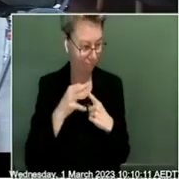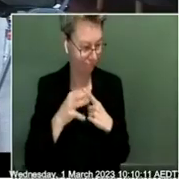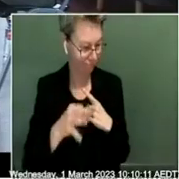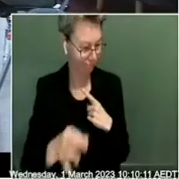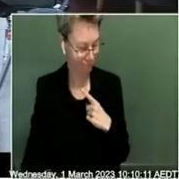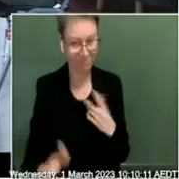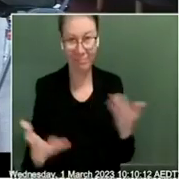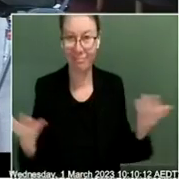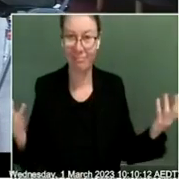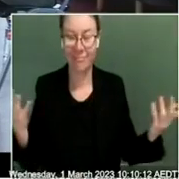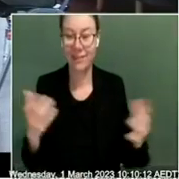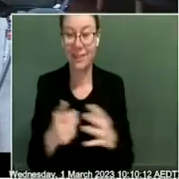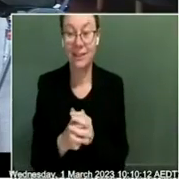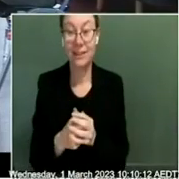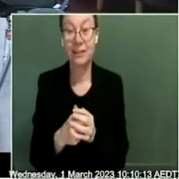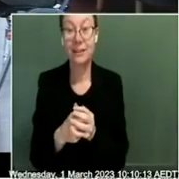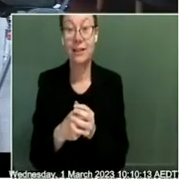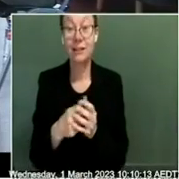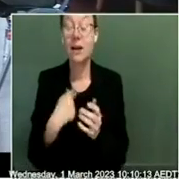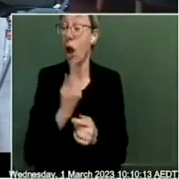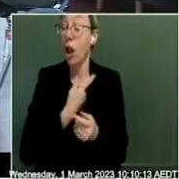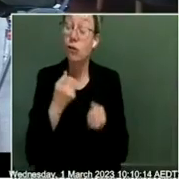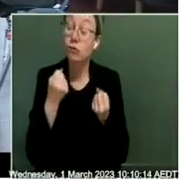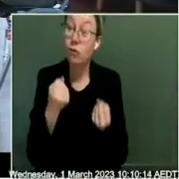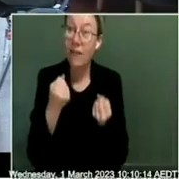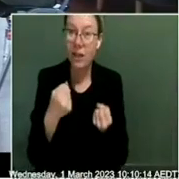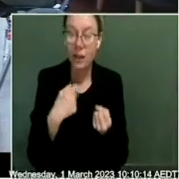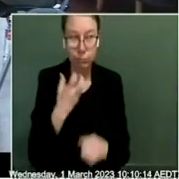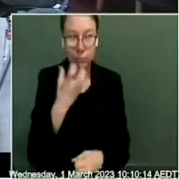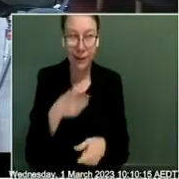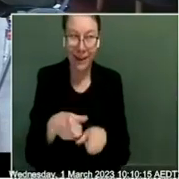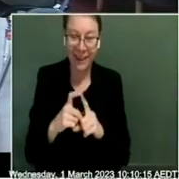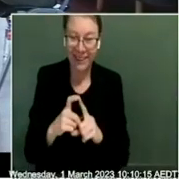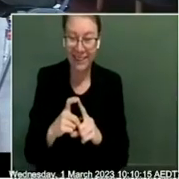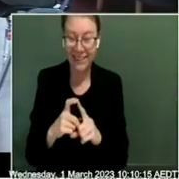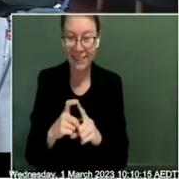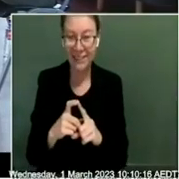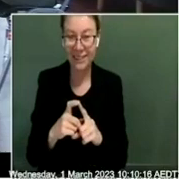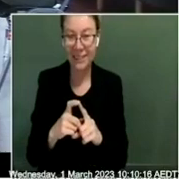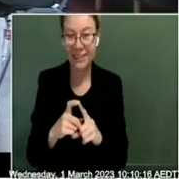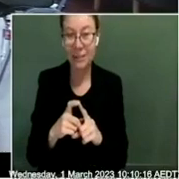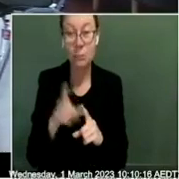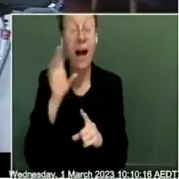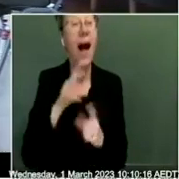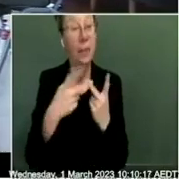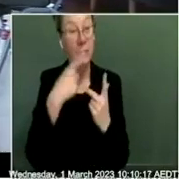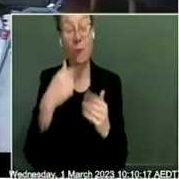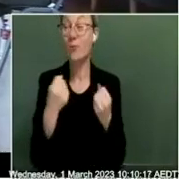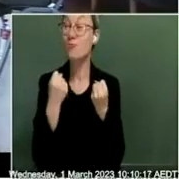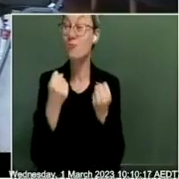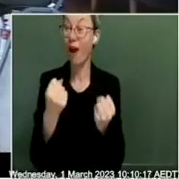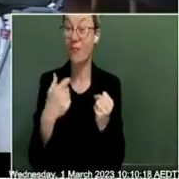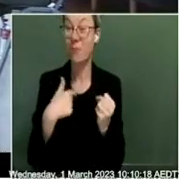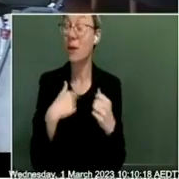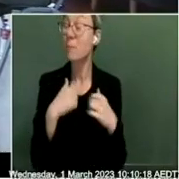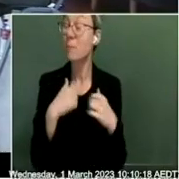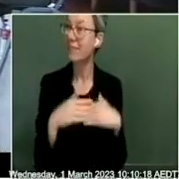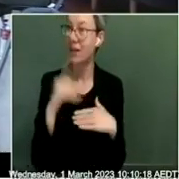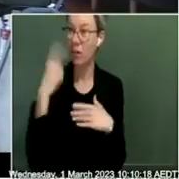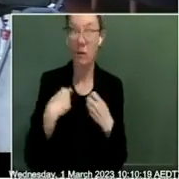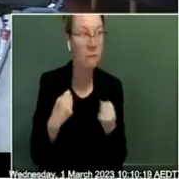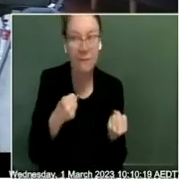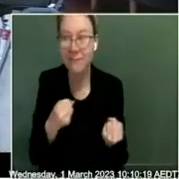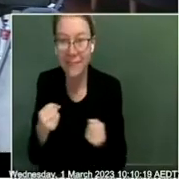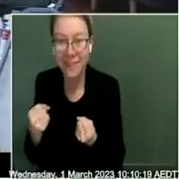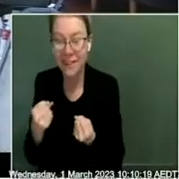own was a challenge anyway, because I've always been driven here. So, and I thought, my God, this is embarrassing. But we're